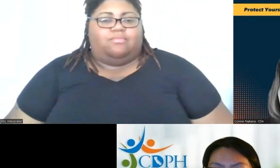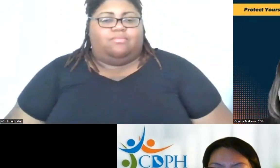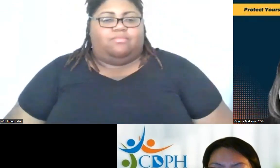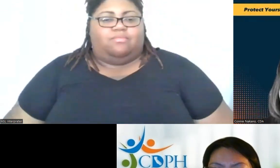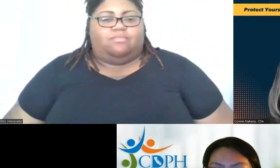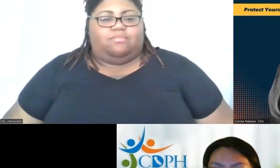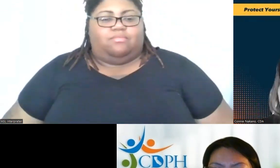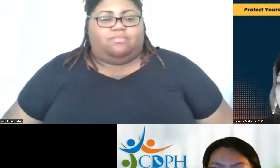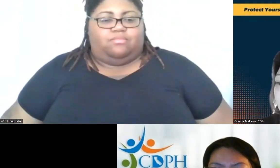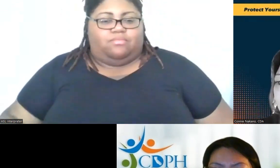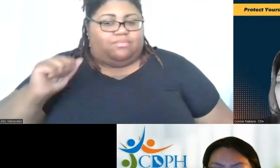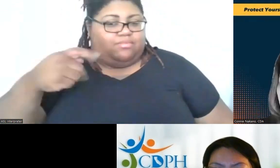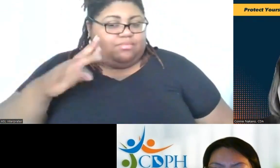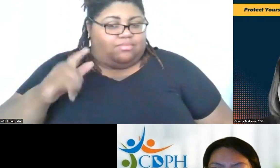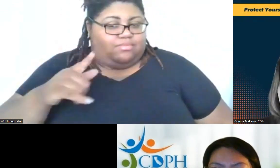April, are you there?